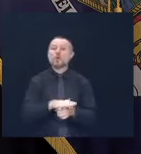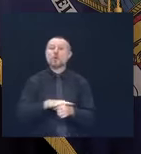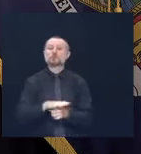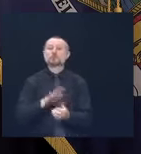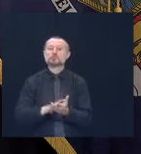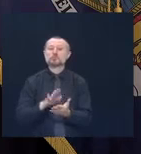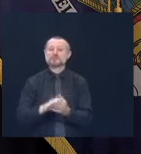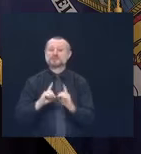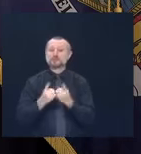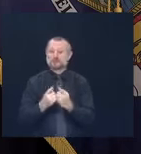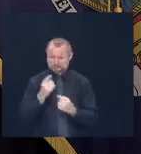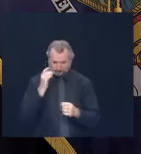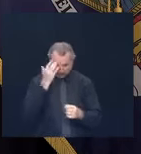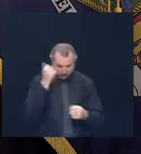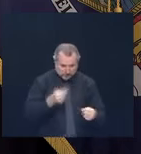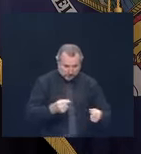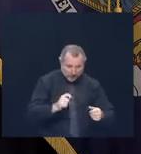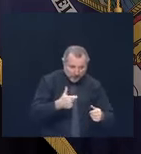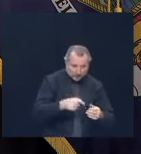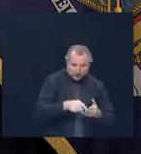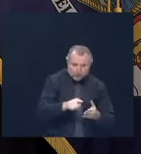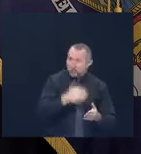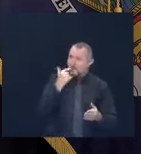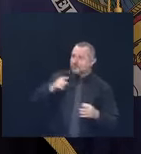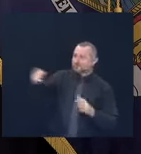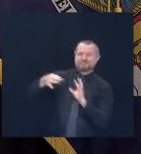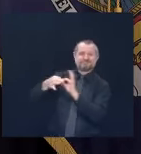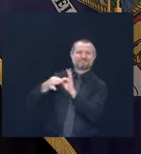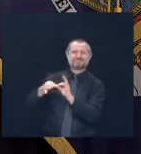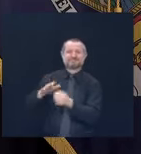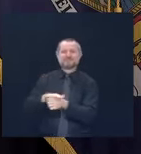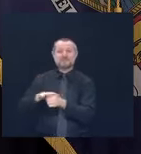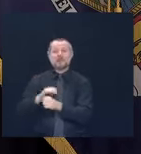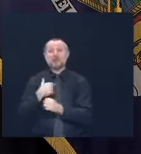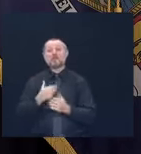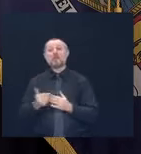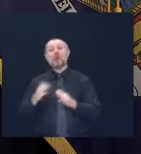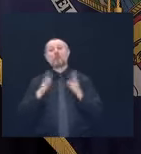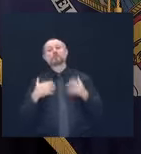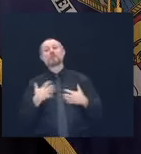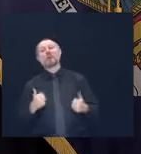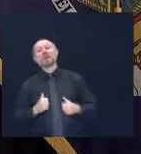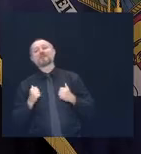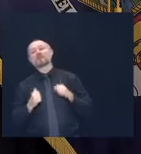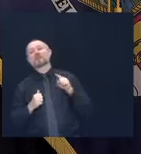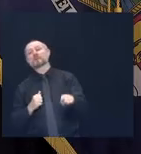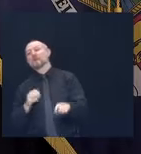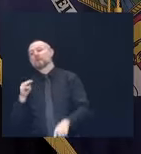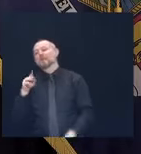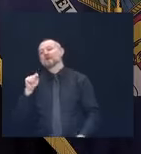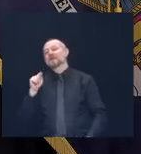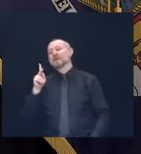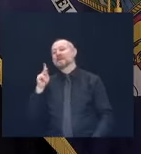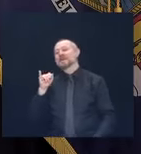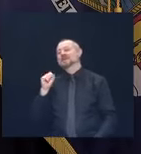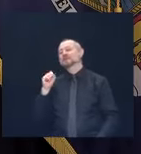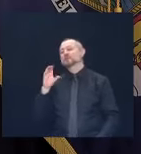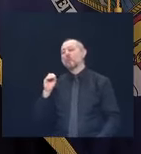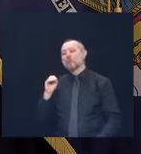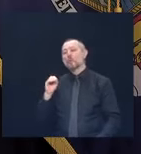When you go to buy a house in Westchester County, they don't say, I want to live in Mount Kisco. They say, I want to live in the Chappaqua School